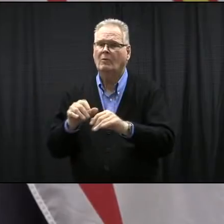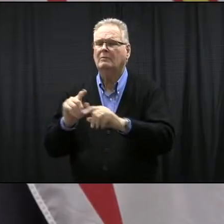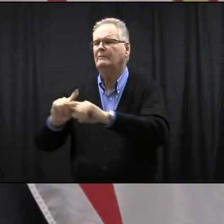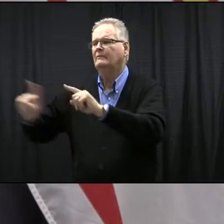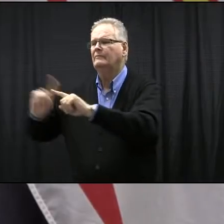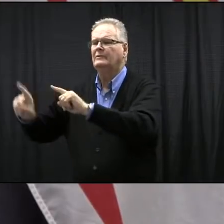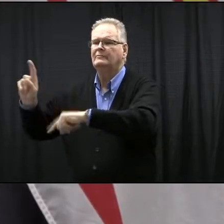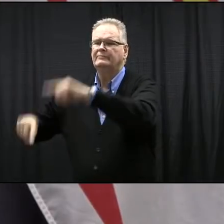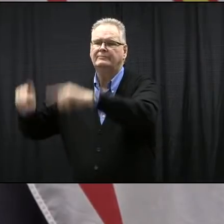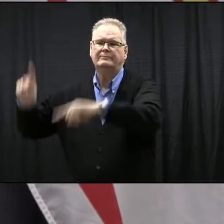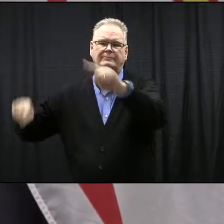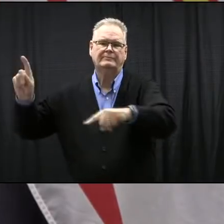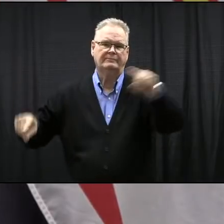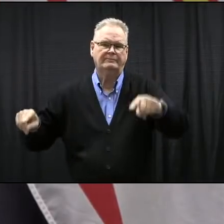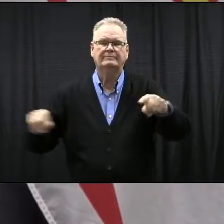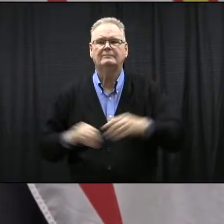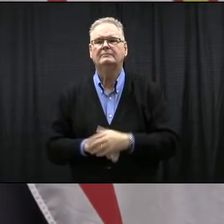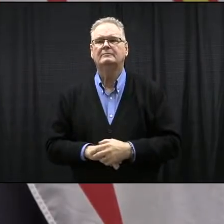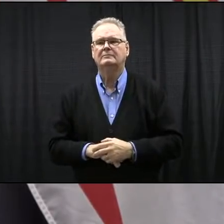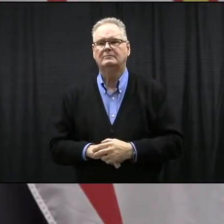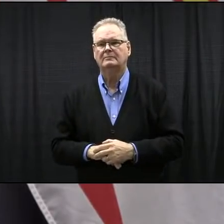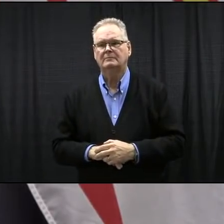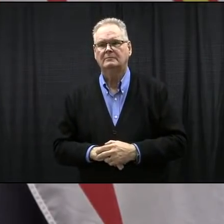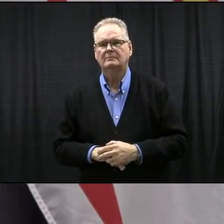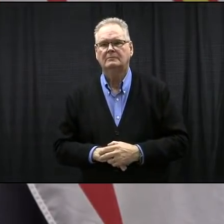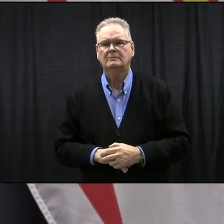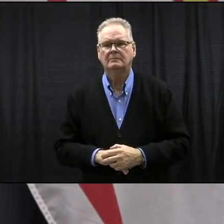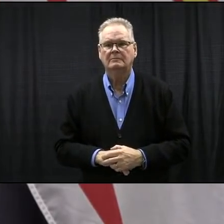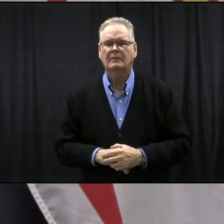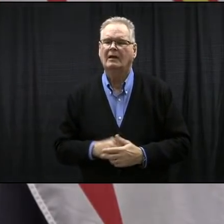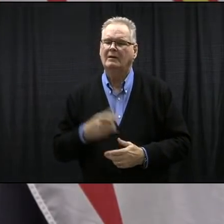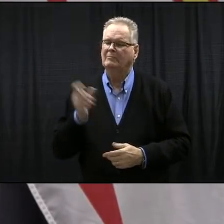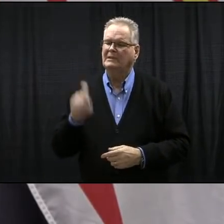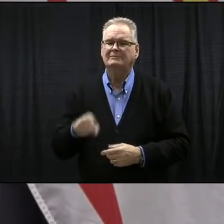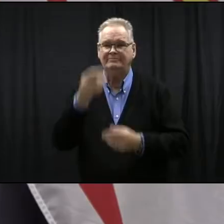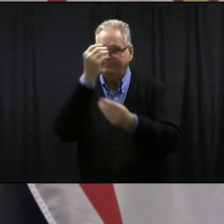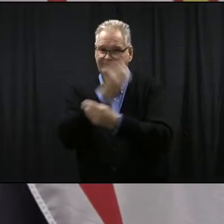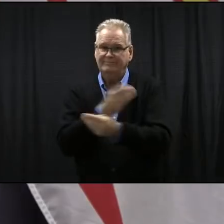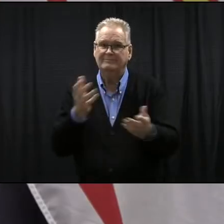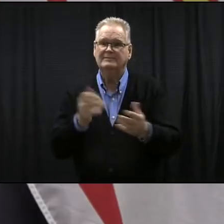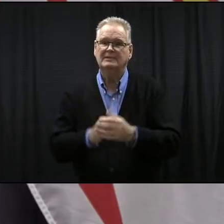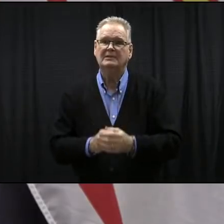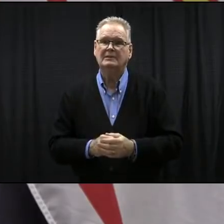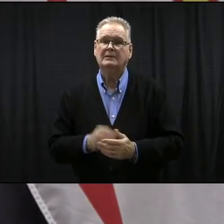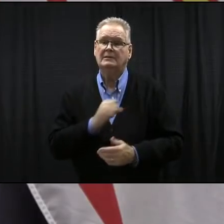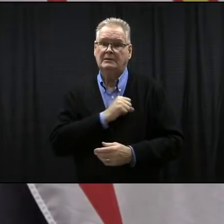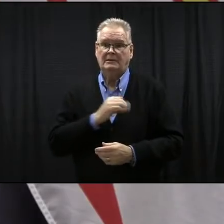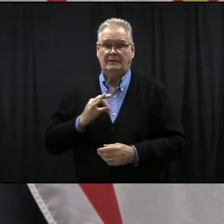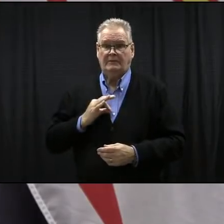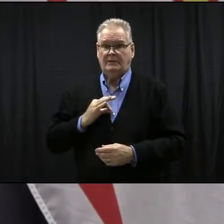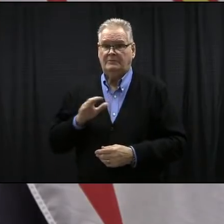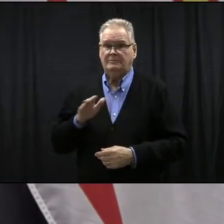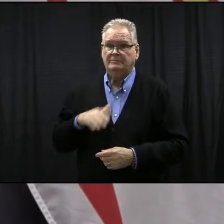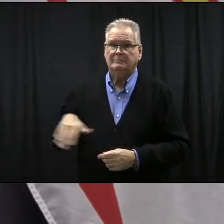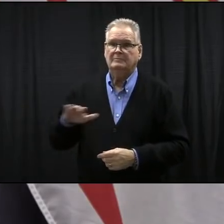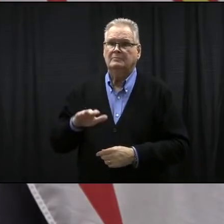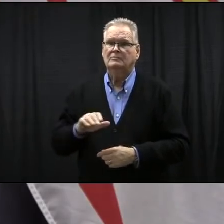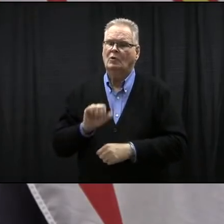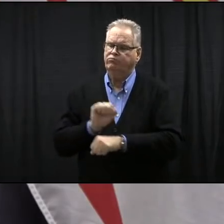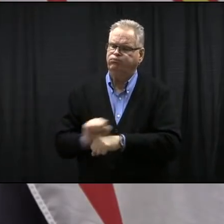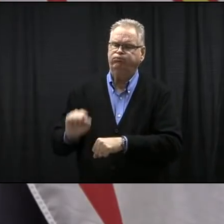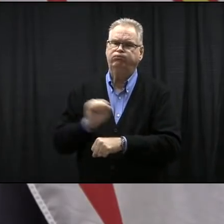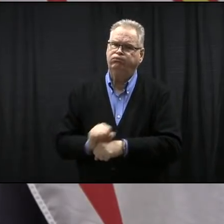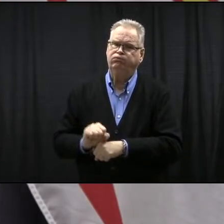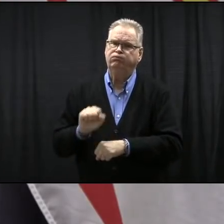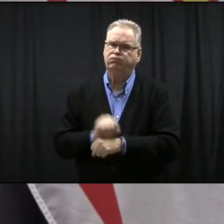easy calls to make, and if you are contacted by public health, please be kind, respectful, and have patience as they